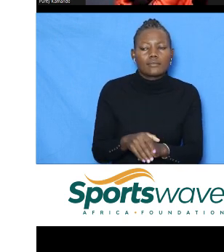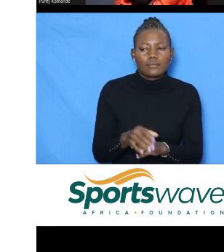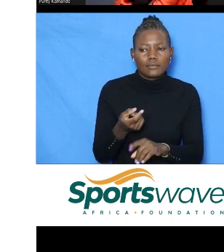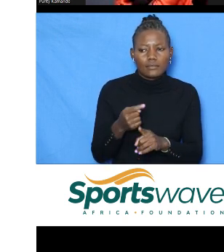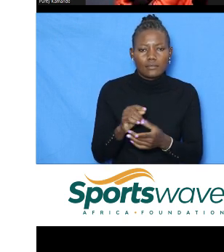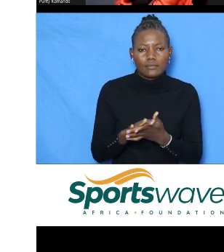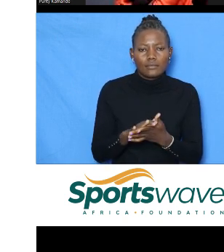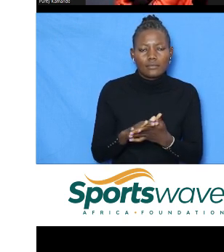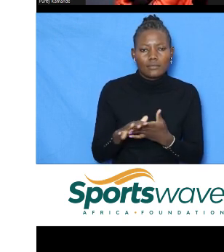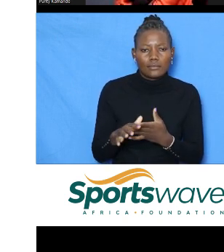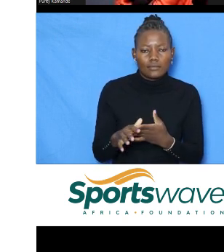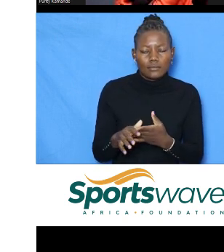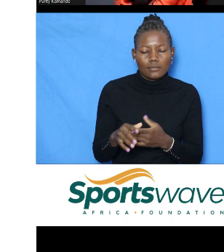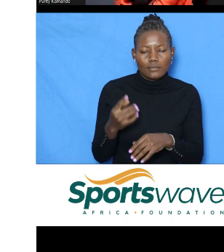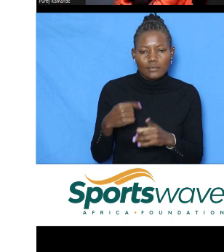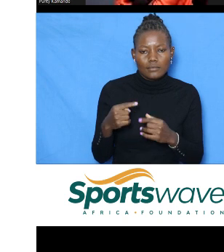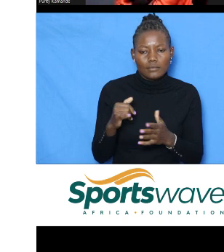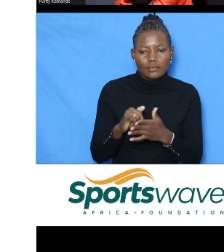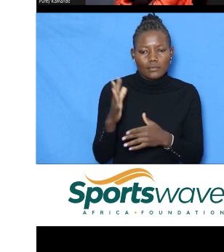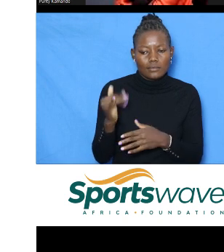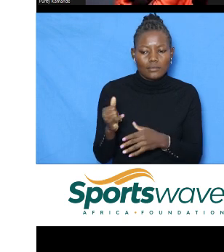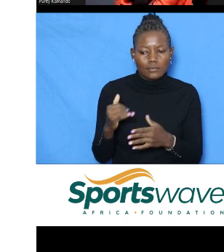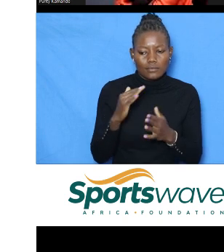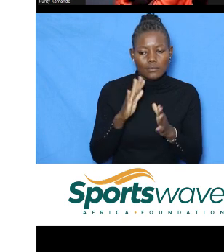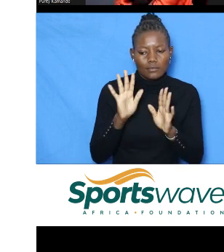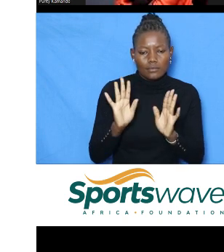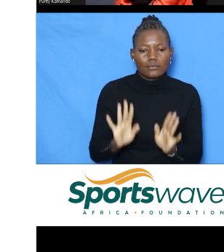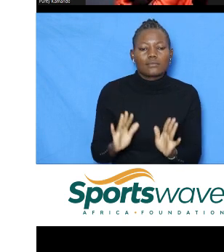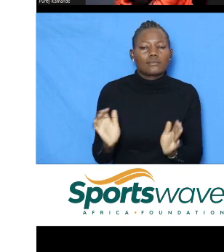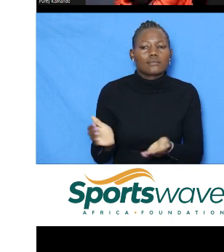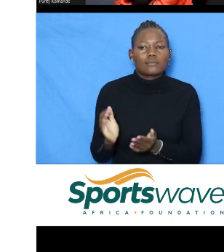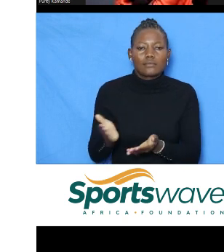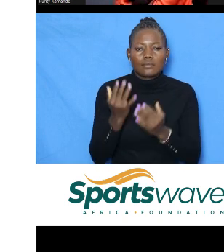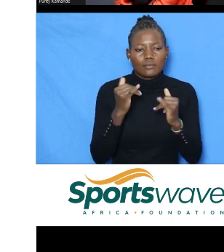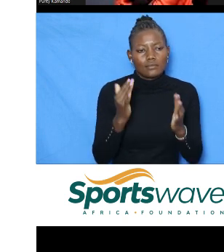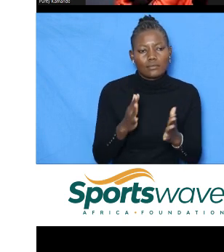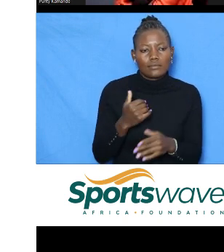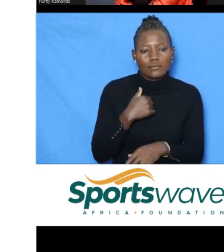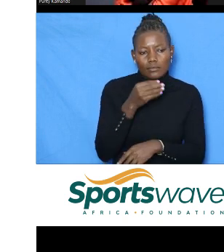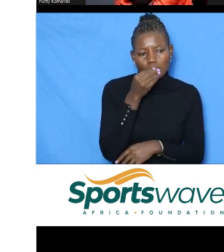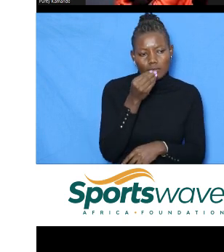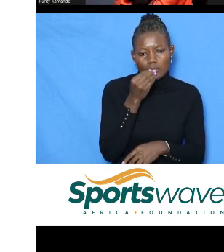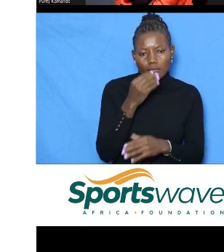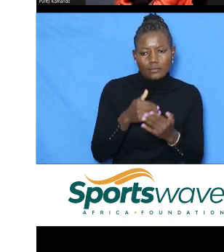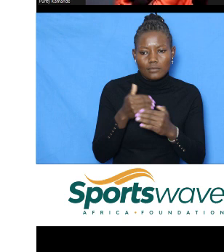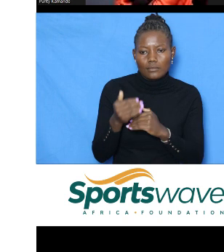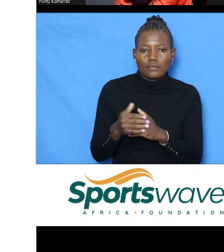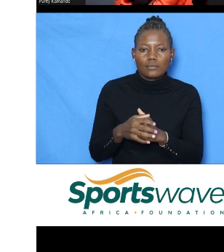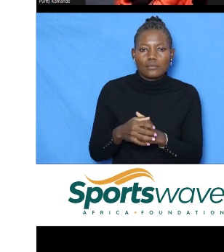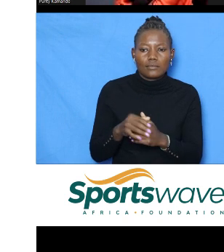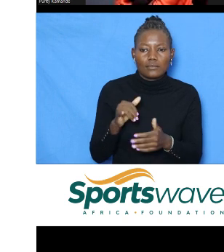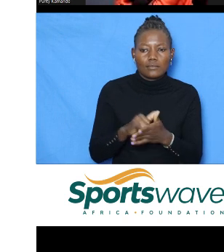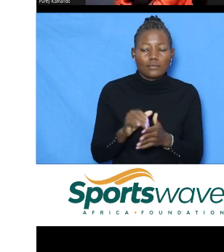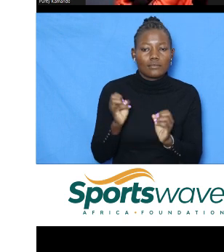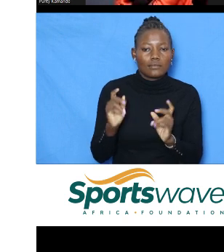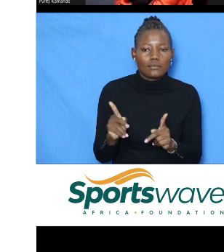the training. So that's why it's very important to encourage our athletes to have a meal after.